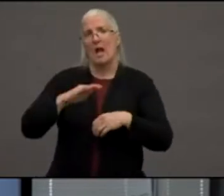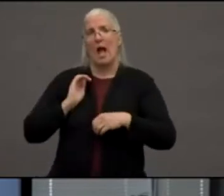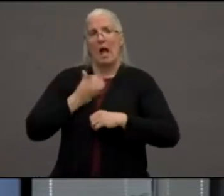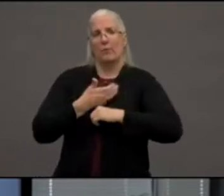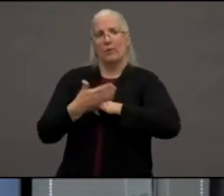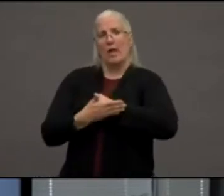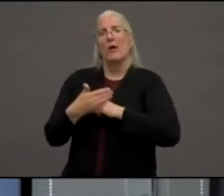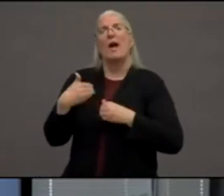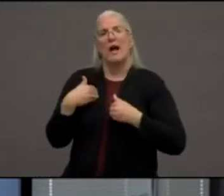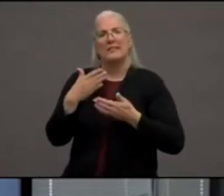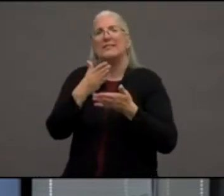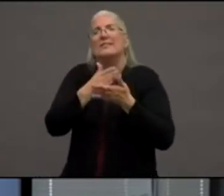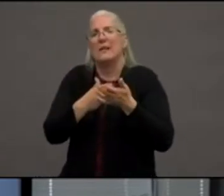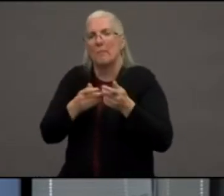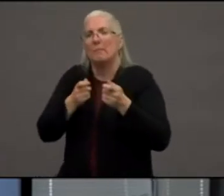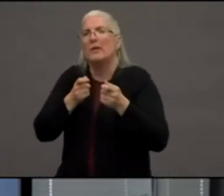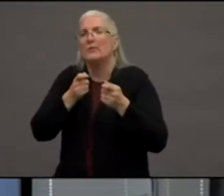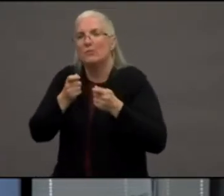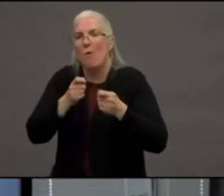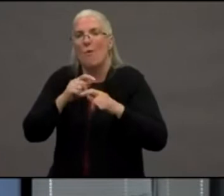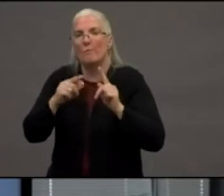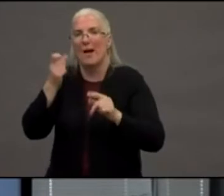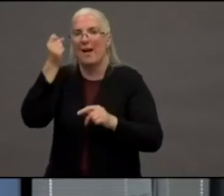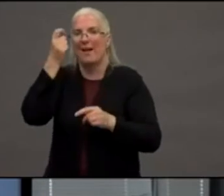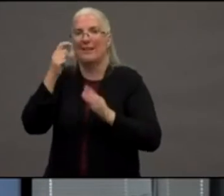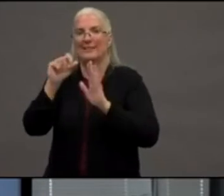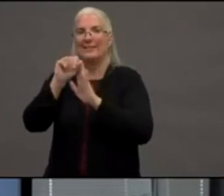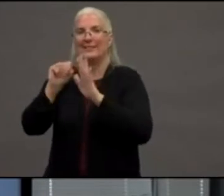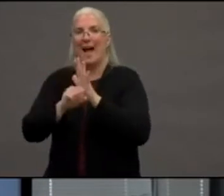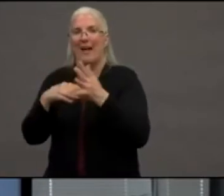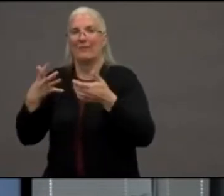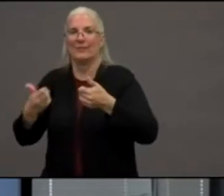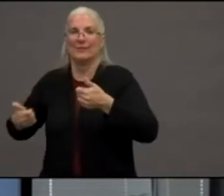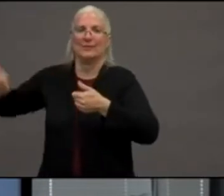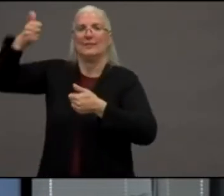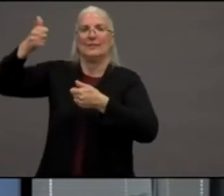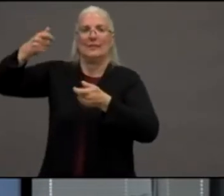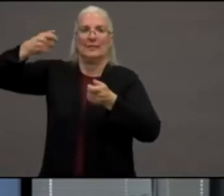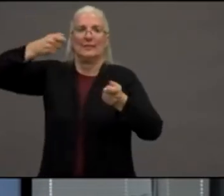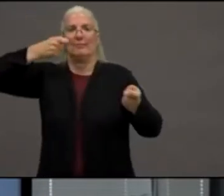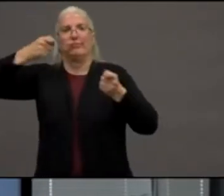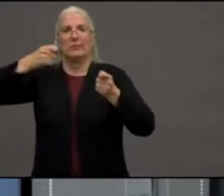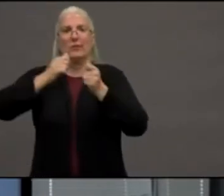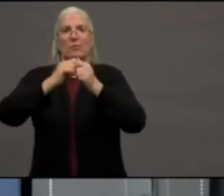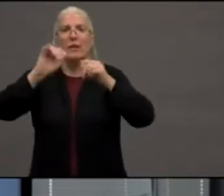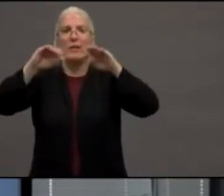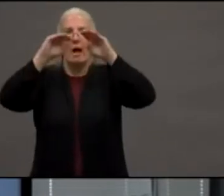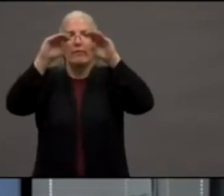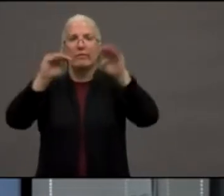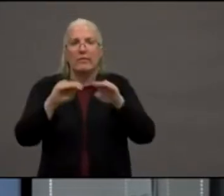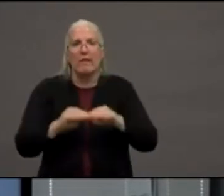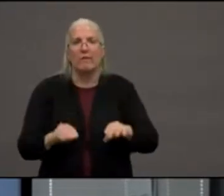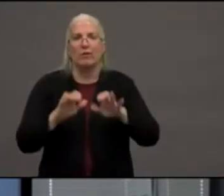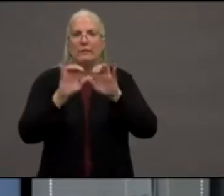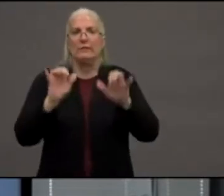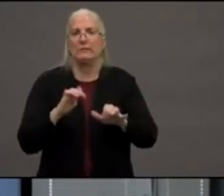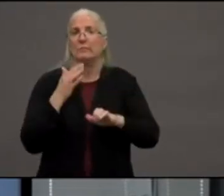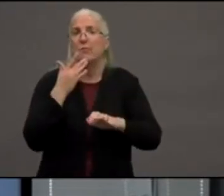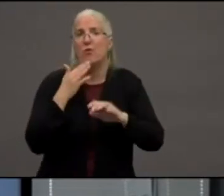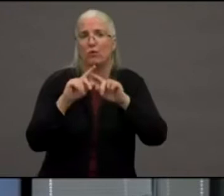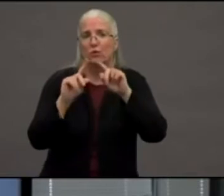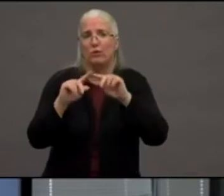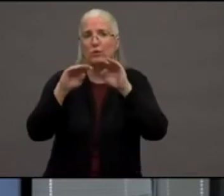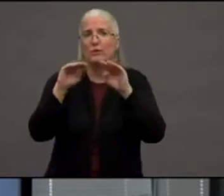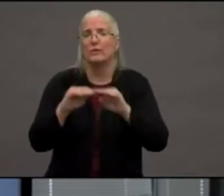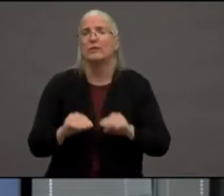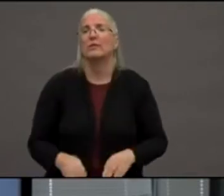has taken control with this tier system. So a lot of what we are doing here is based on